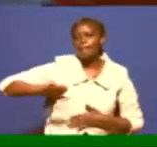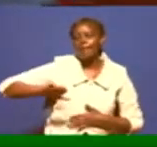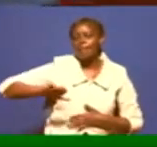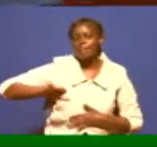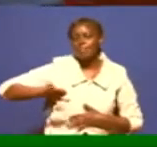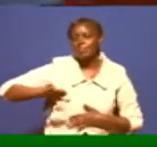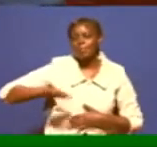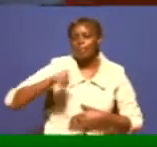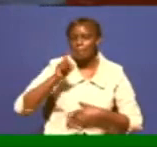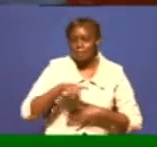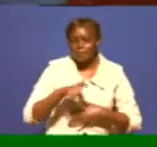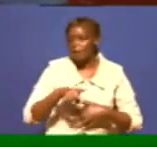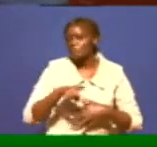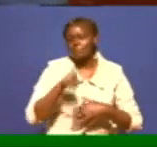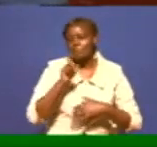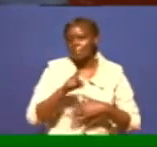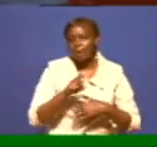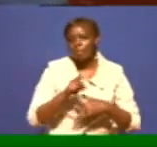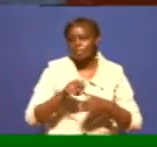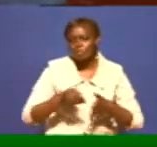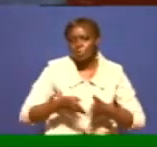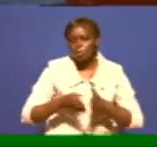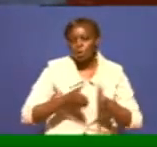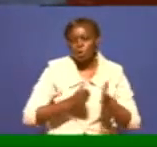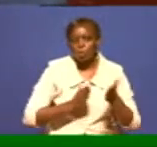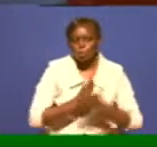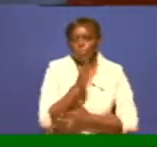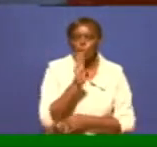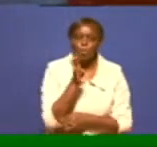met through borrowing.